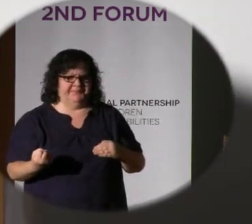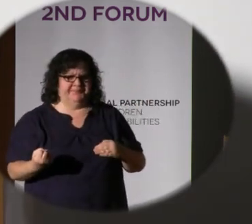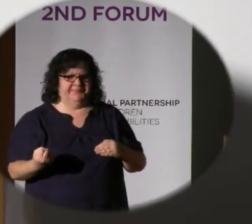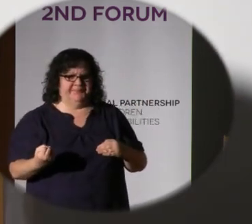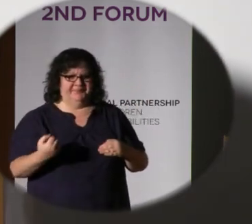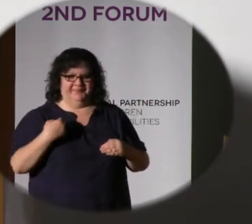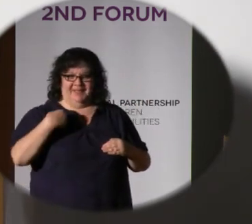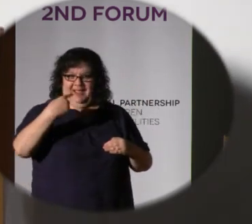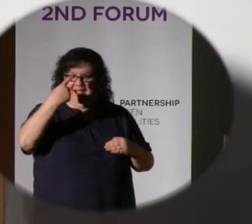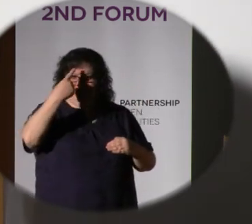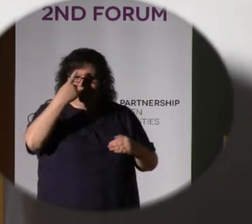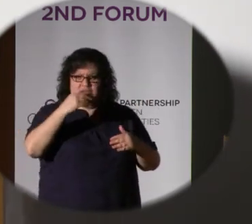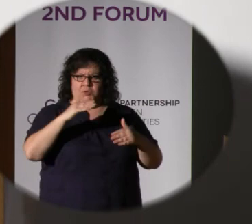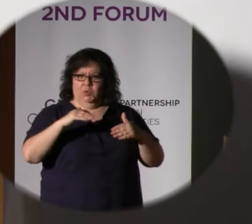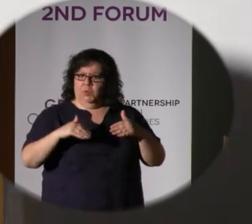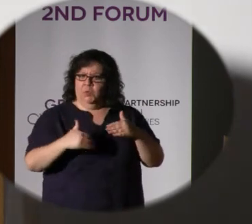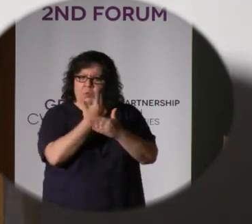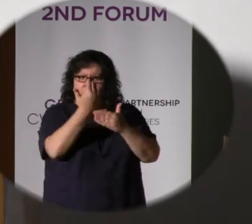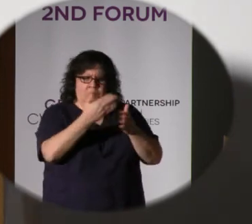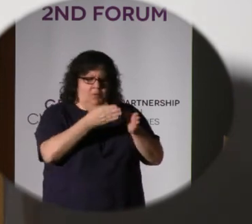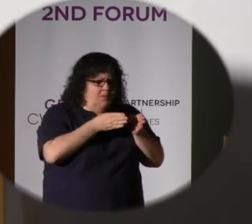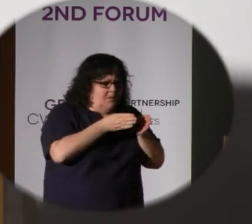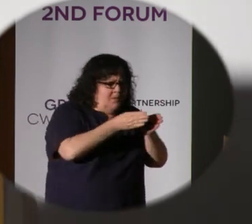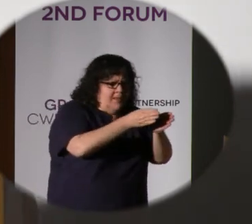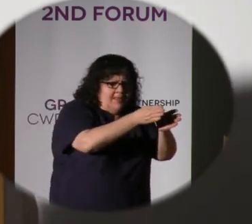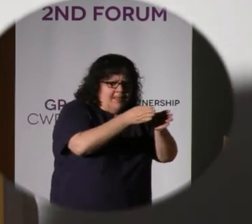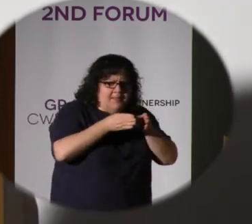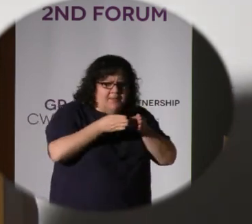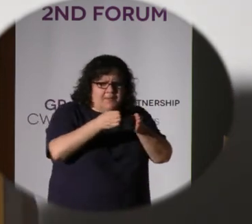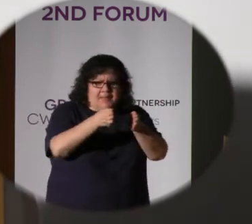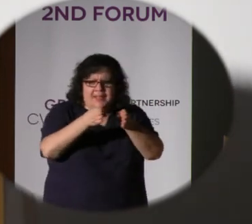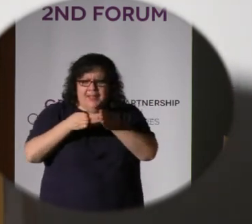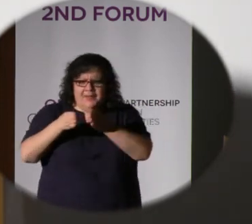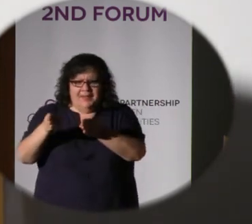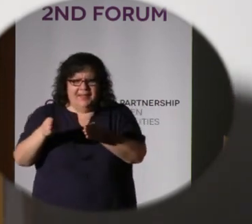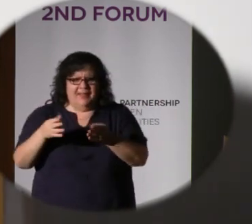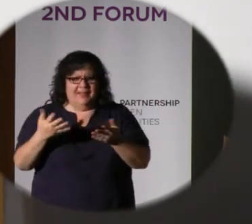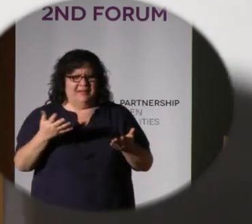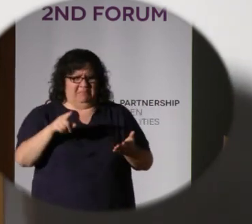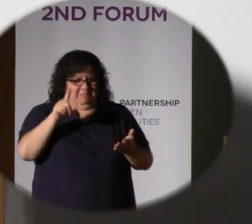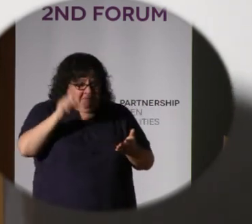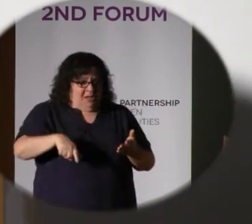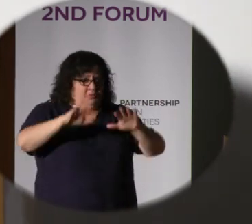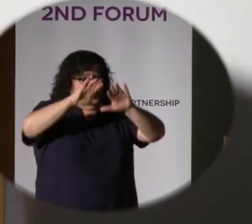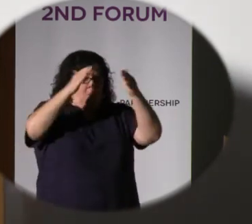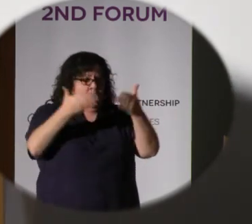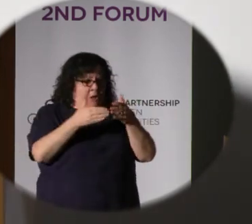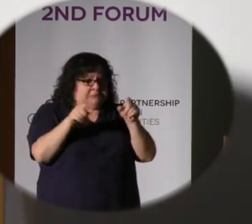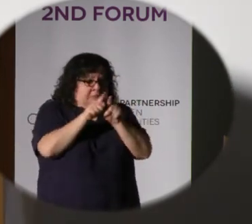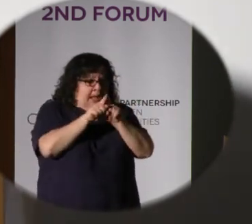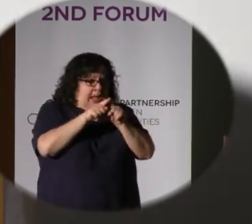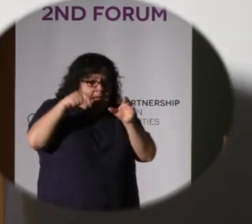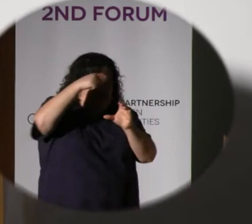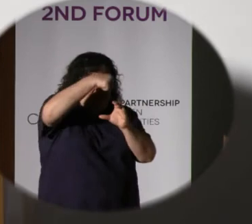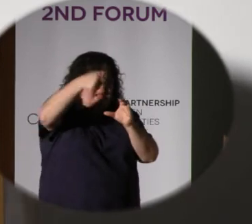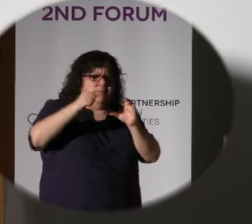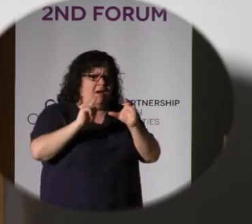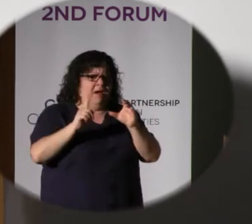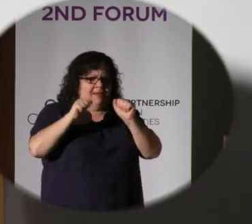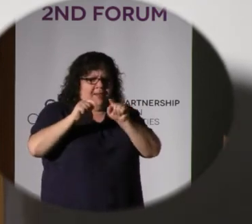can be not so much replicated, but perhaps they can be used to drive practices in other